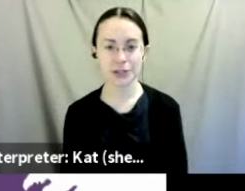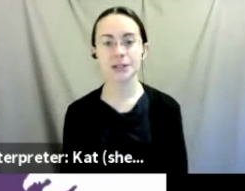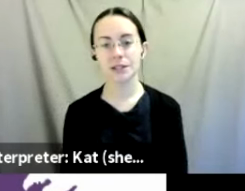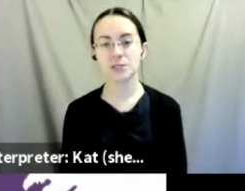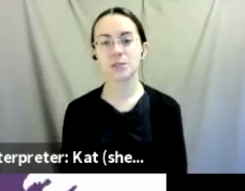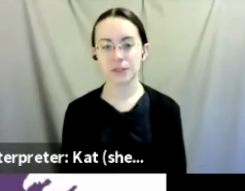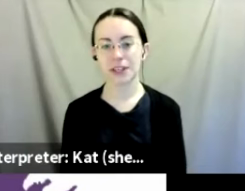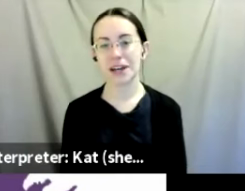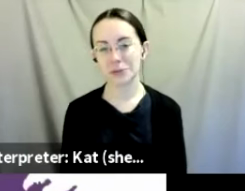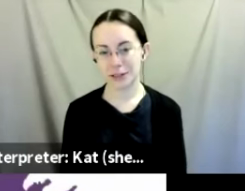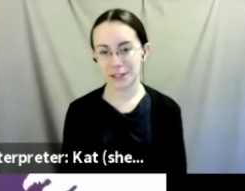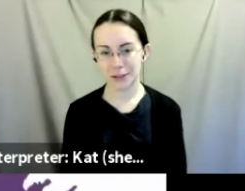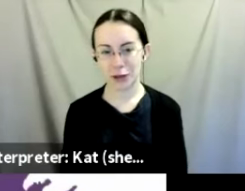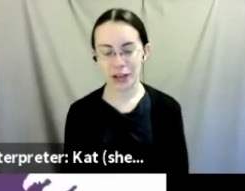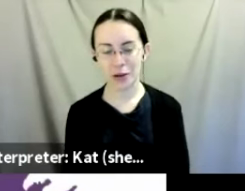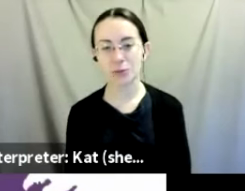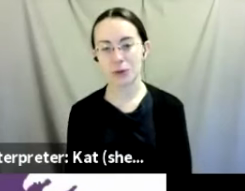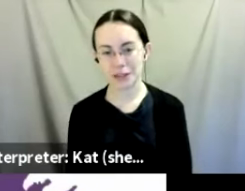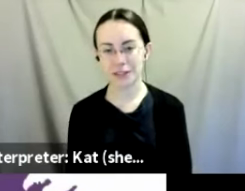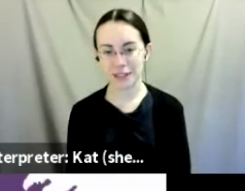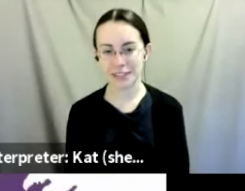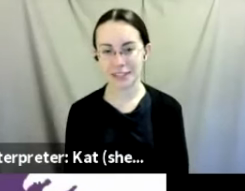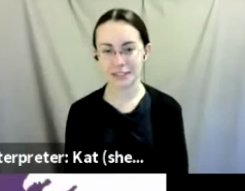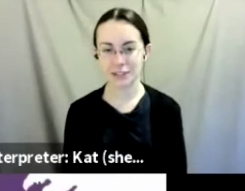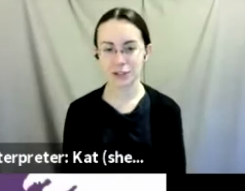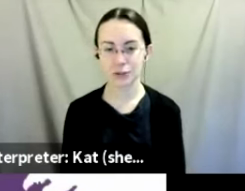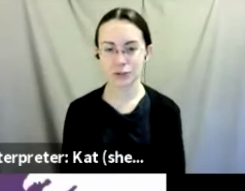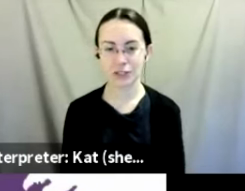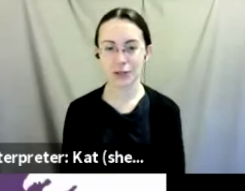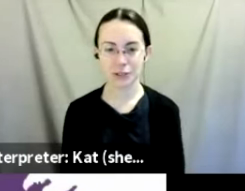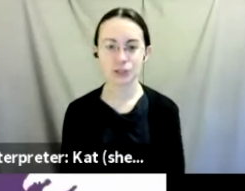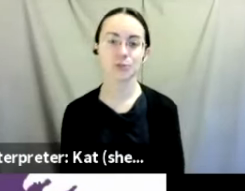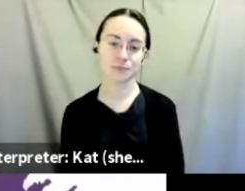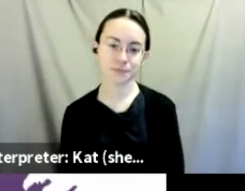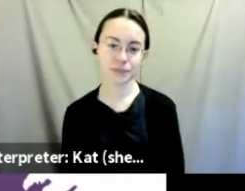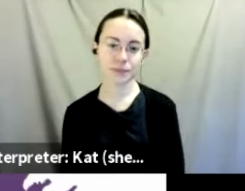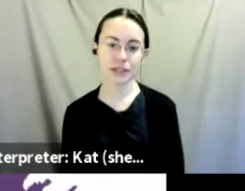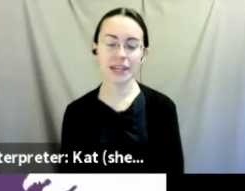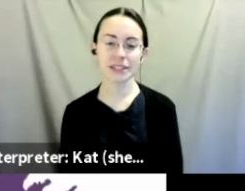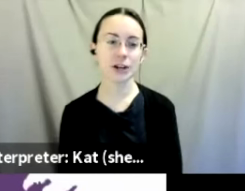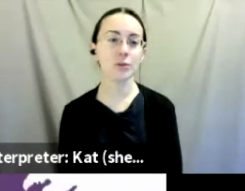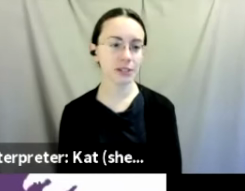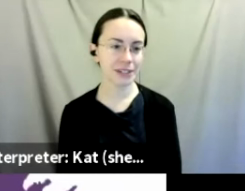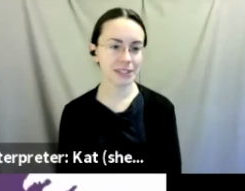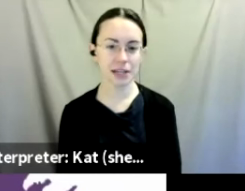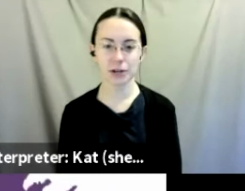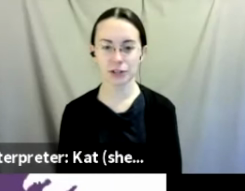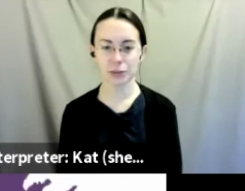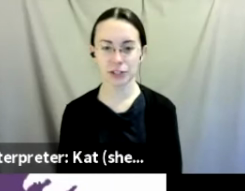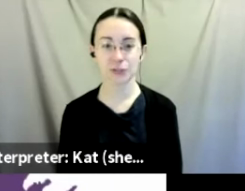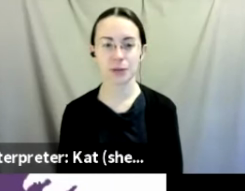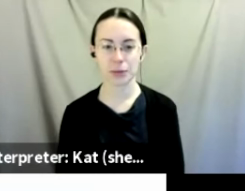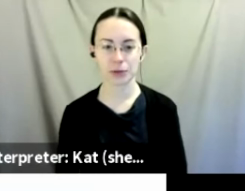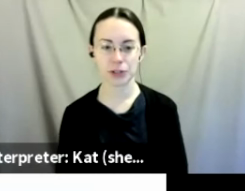Language. Specifically, I run the Deaf Health Lab within the NTID Center on Culture and Language. And I'll be talking today about